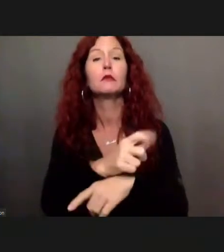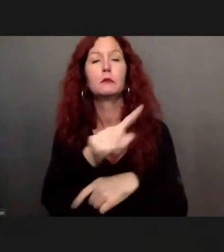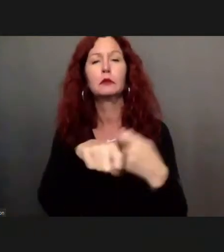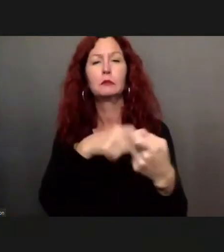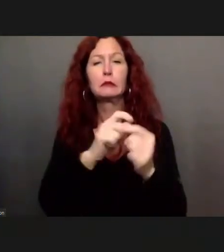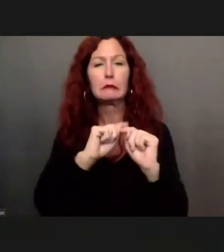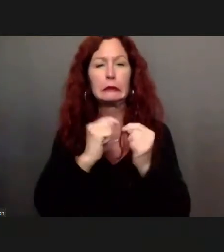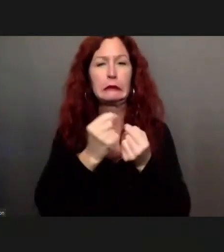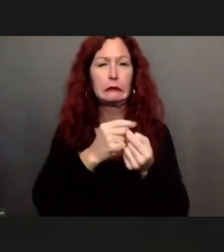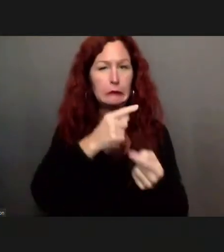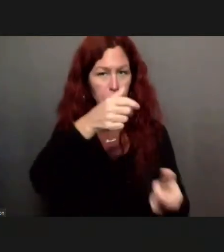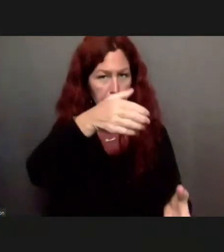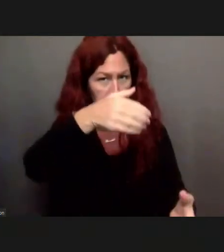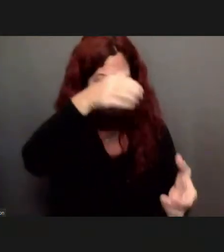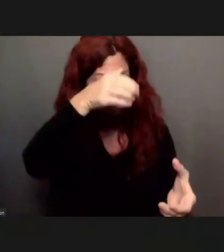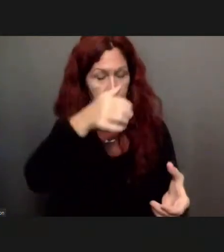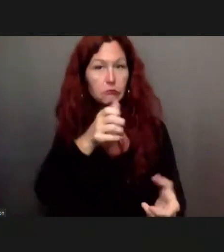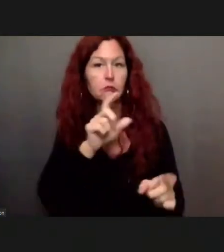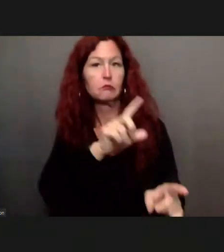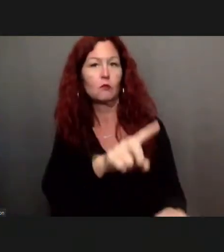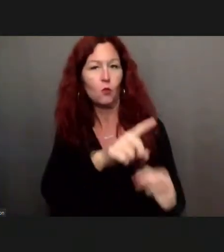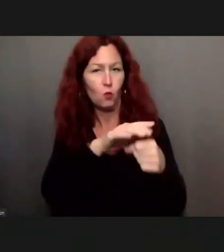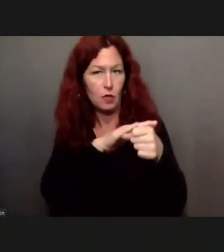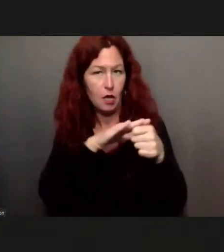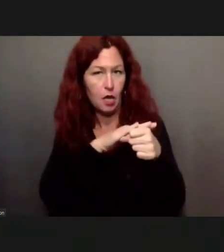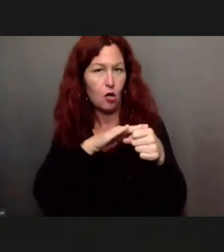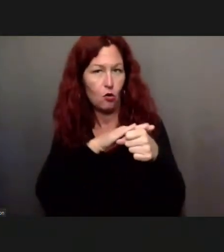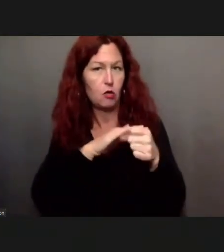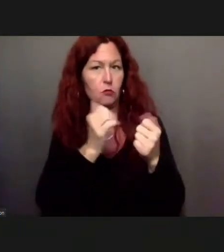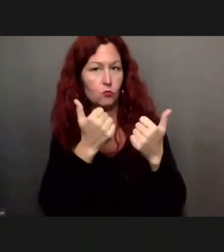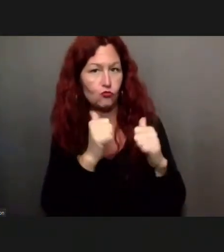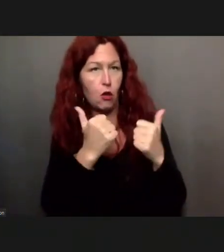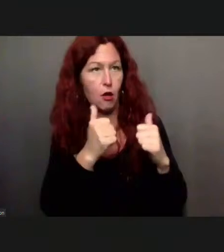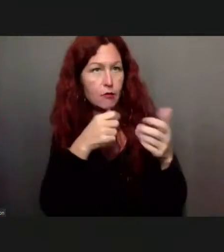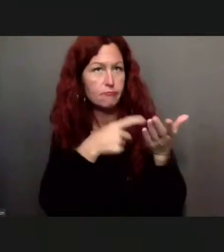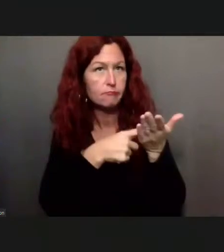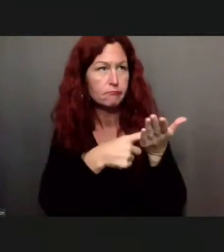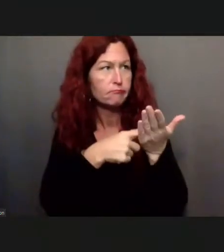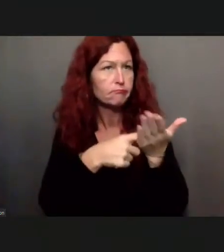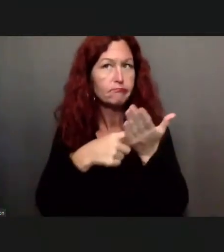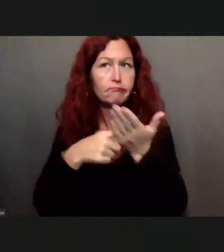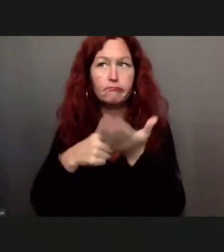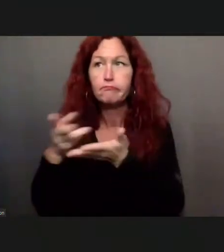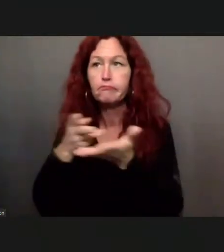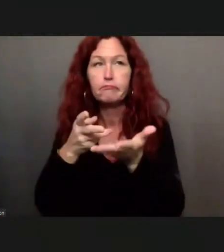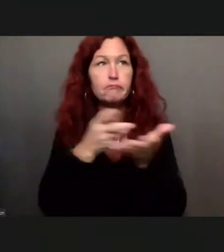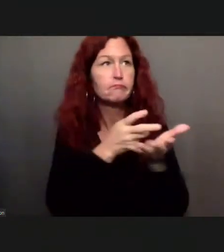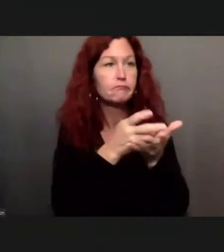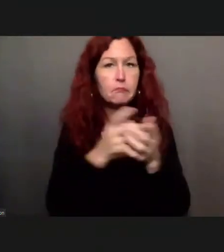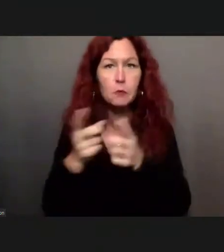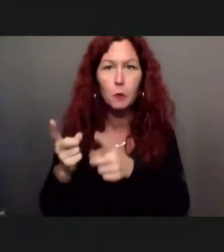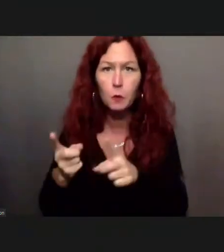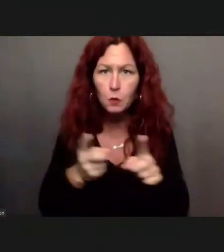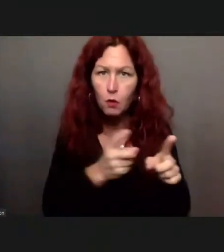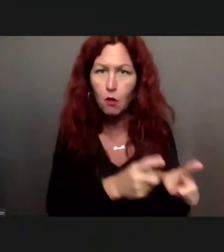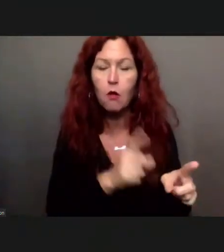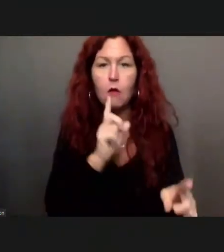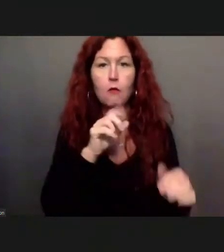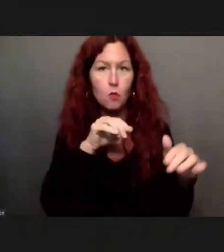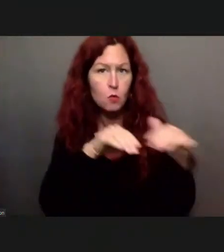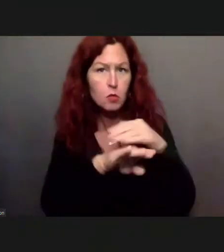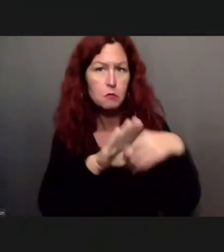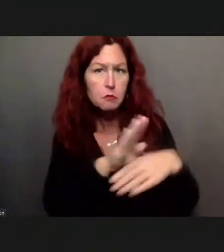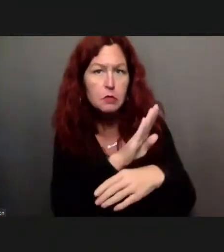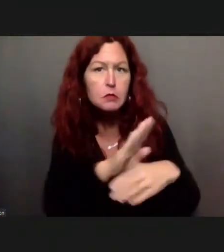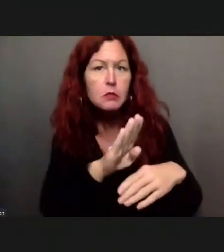and speaking to residents and businesses about the importance of wearing masks inside businesses, and also outside when it's not possible to practice social distancing